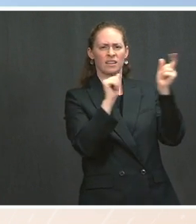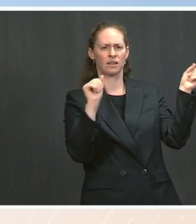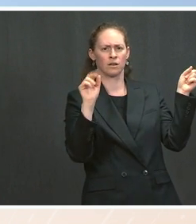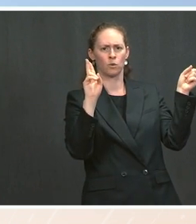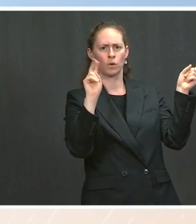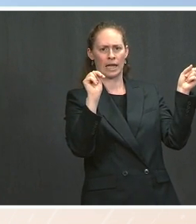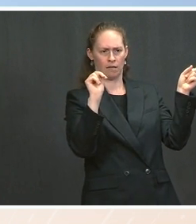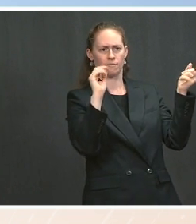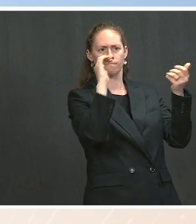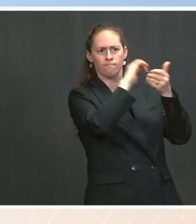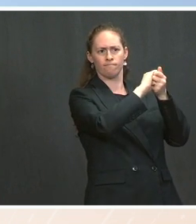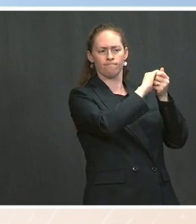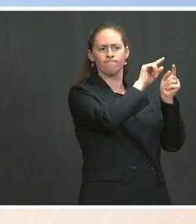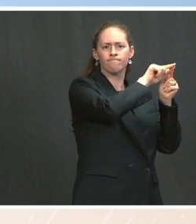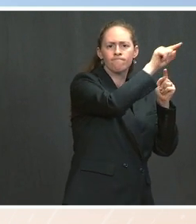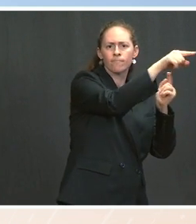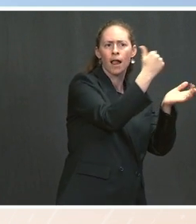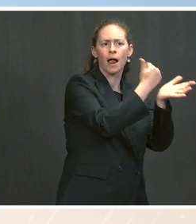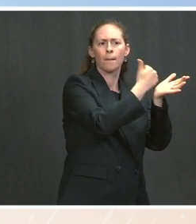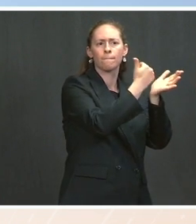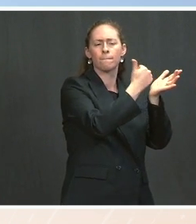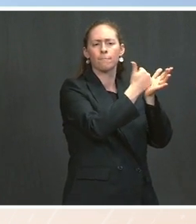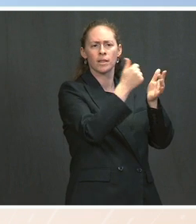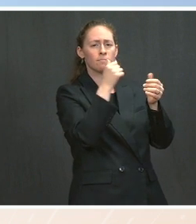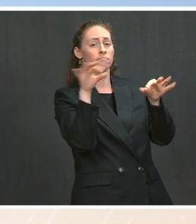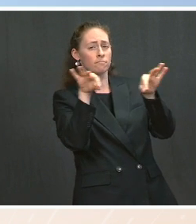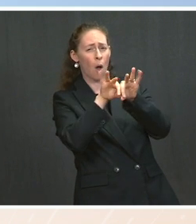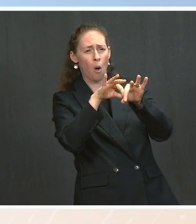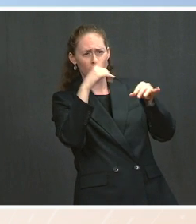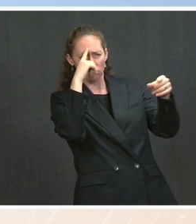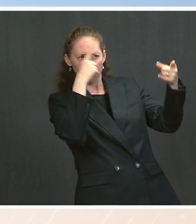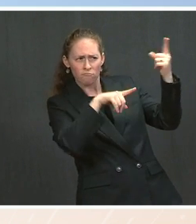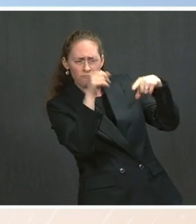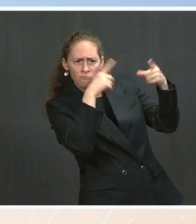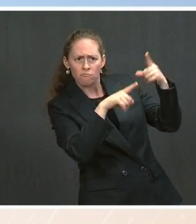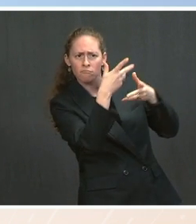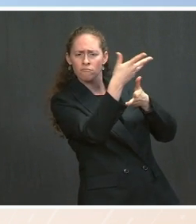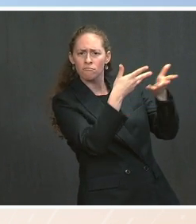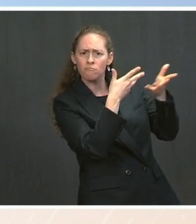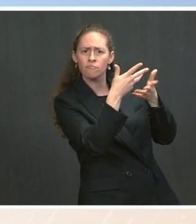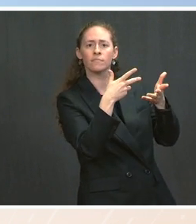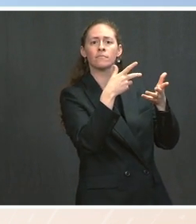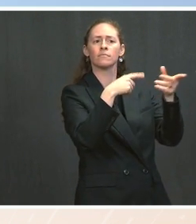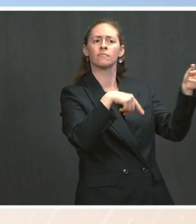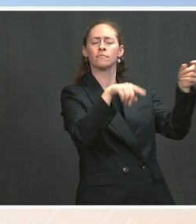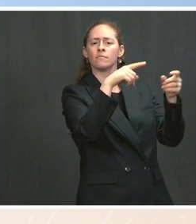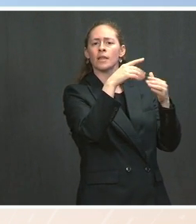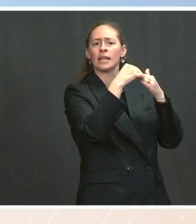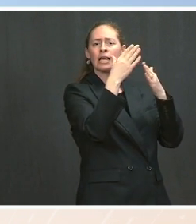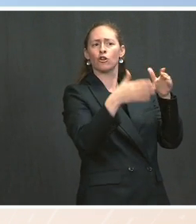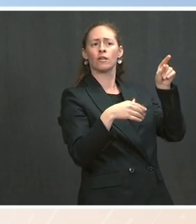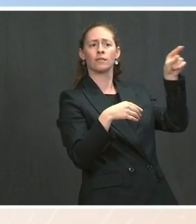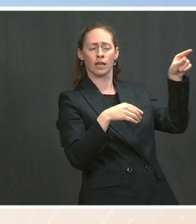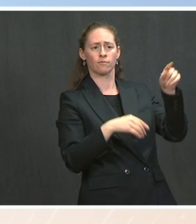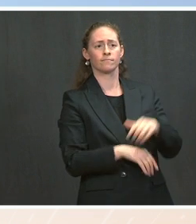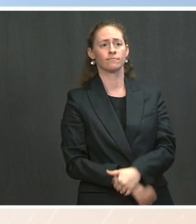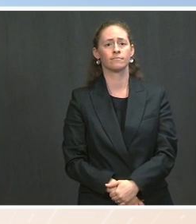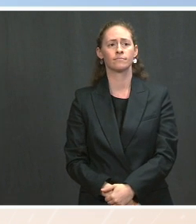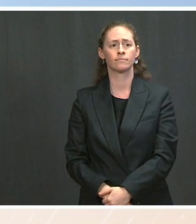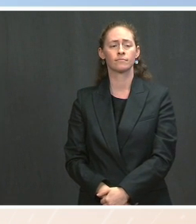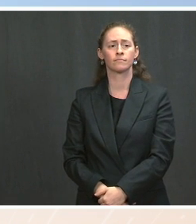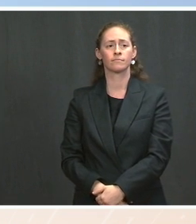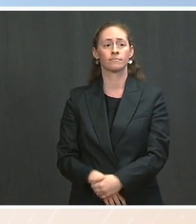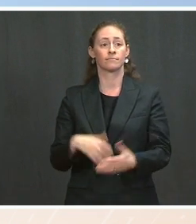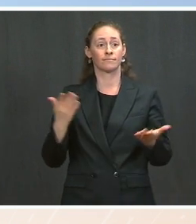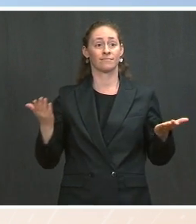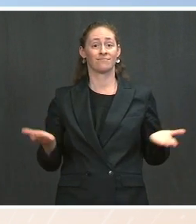with diplomatic conversations with leaders in the region. So, you know, obviously anyone here domestically will have to make their own